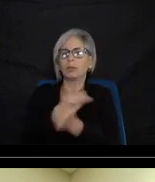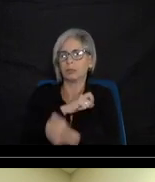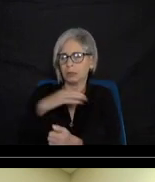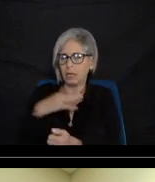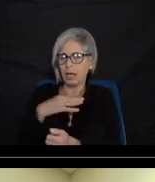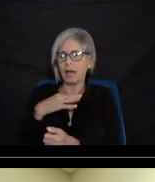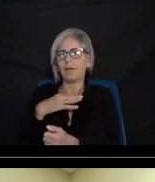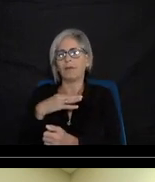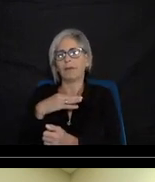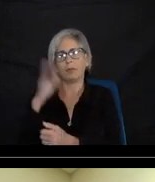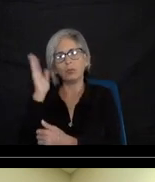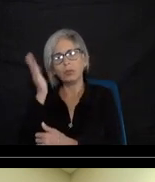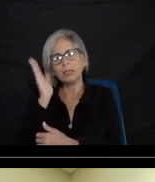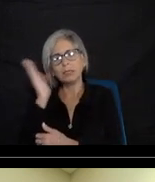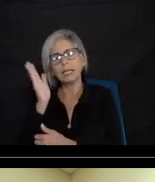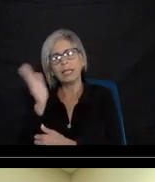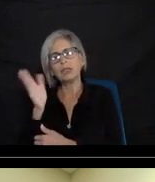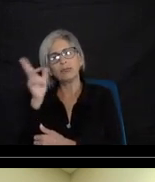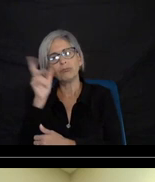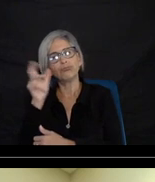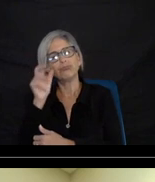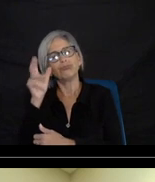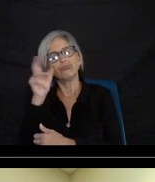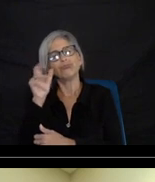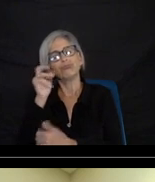have presentation materials to go through.